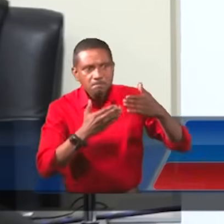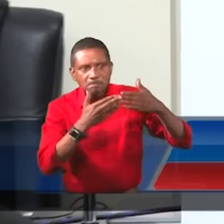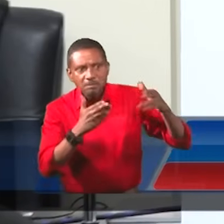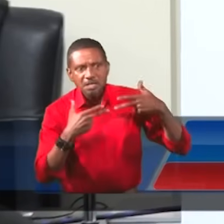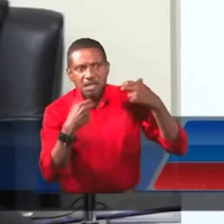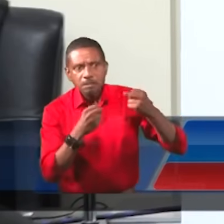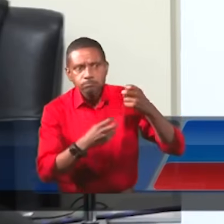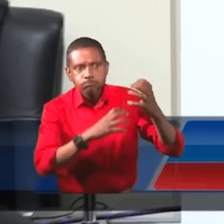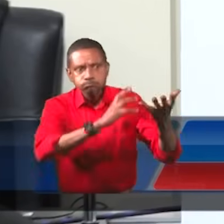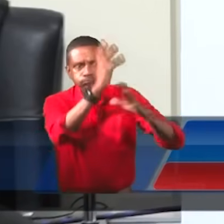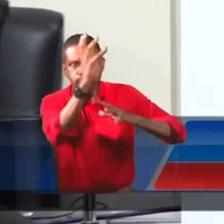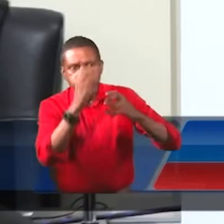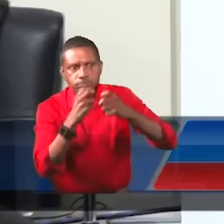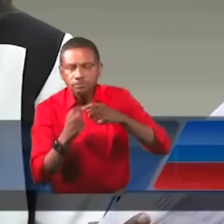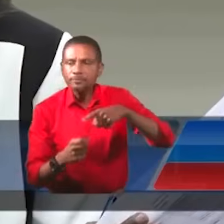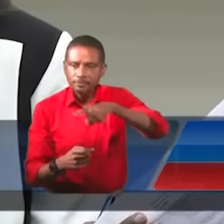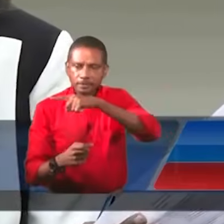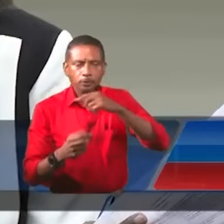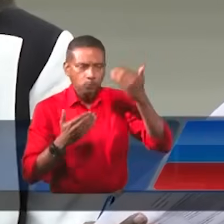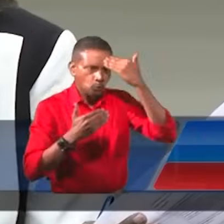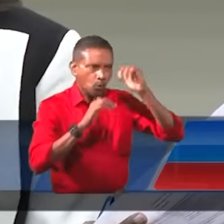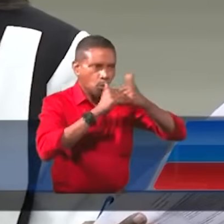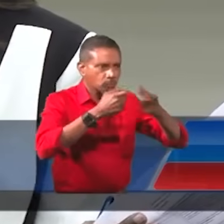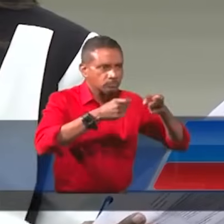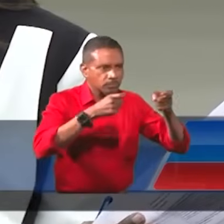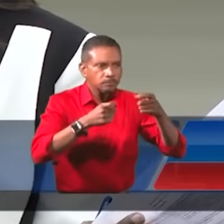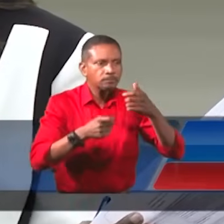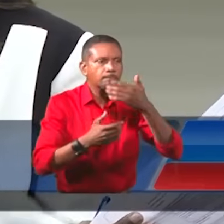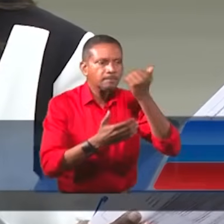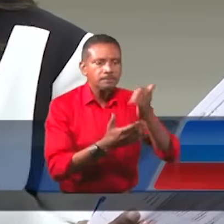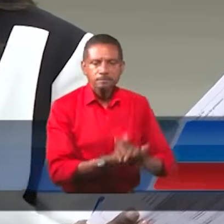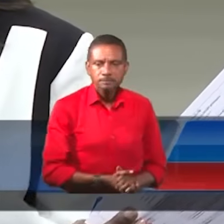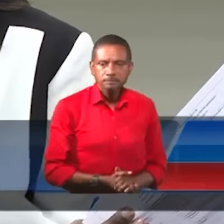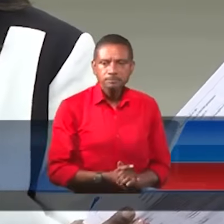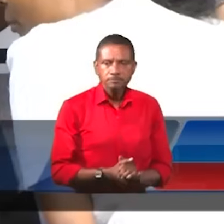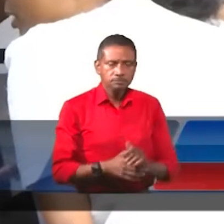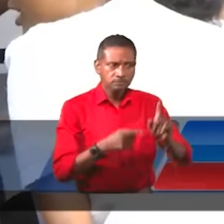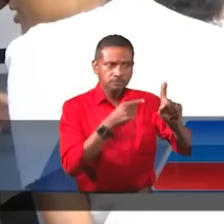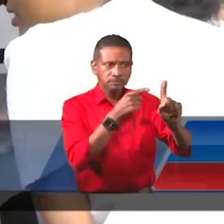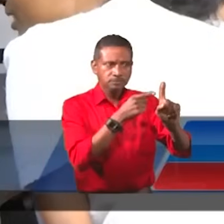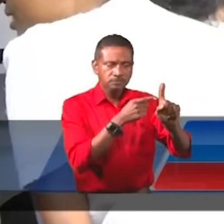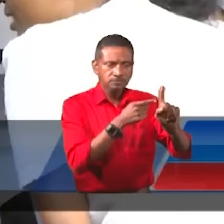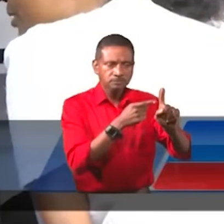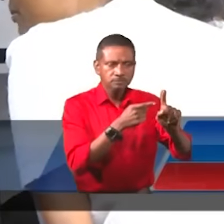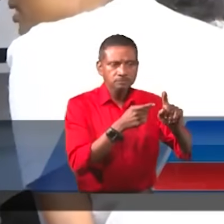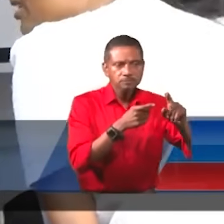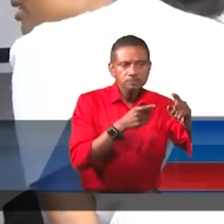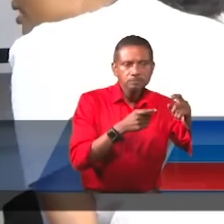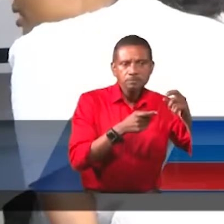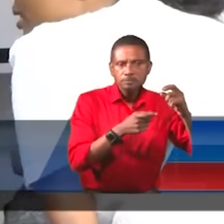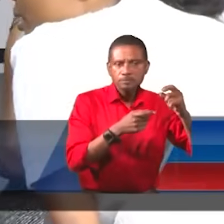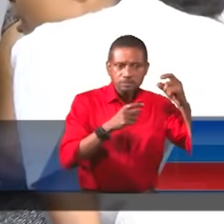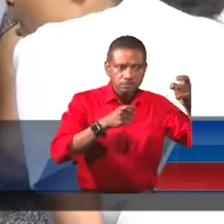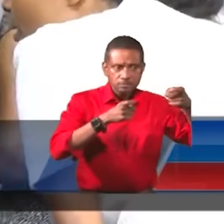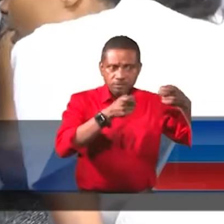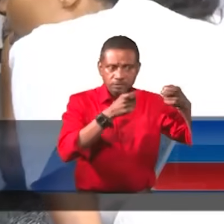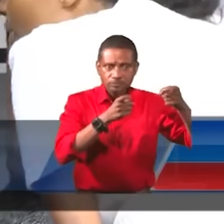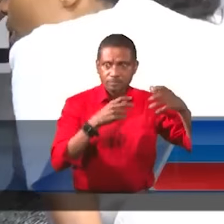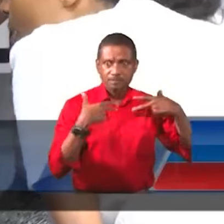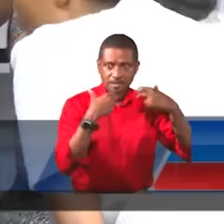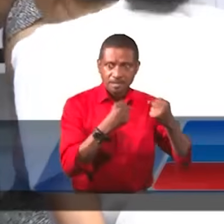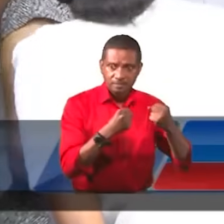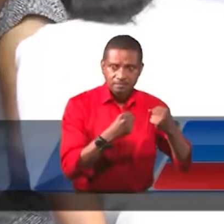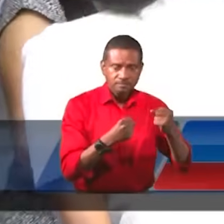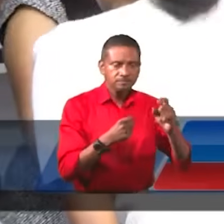to all vaccine-preventable diseases. Secretary for Health, Wellness and Social Protection, Dr. Faith B. Israel, noted the